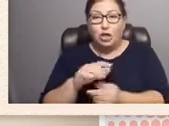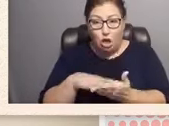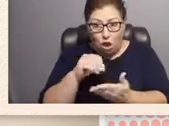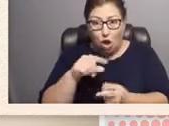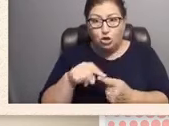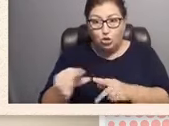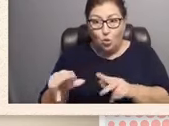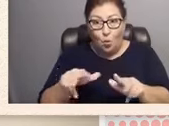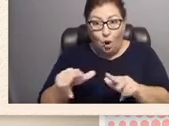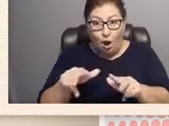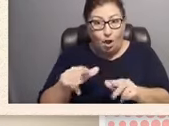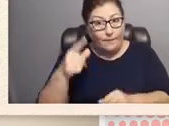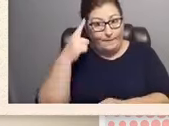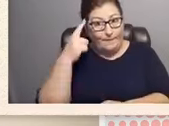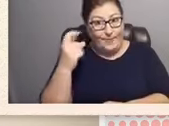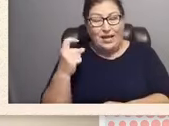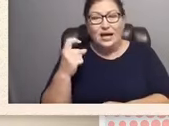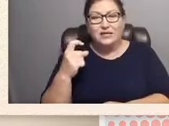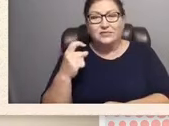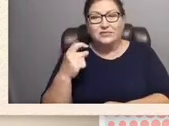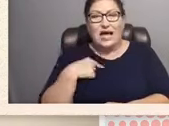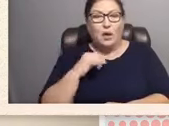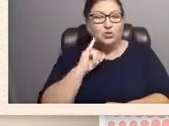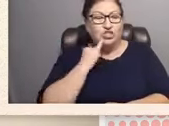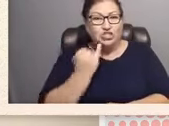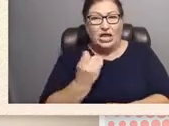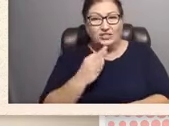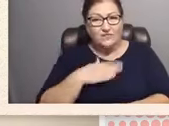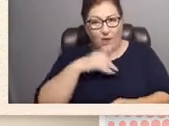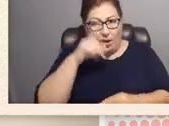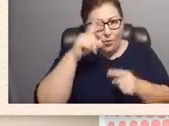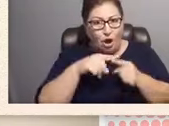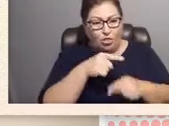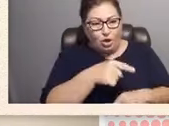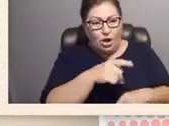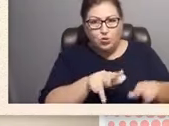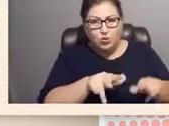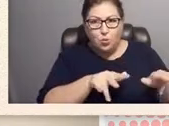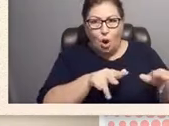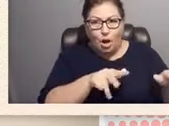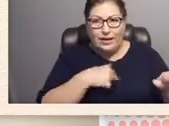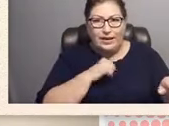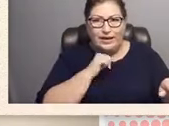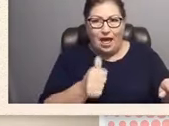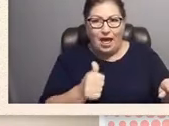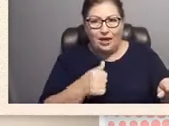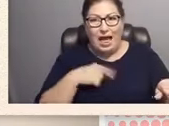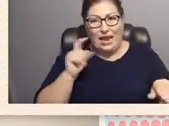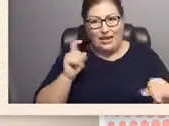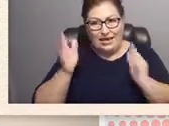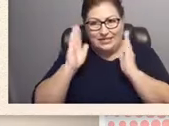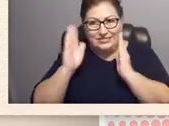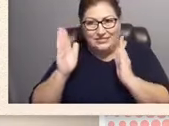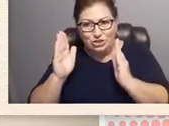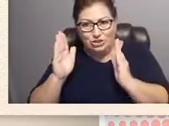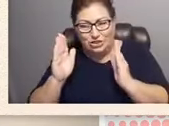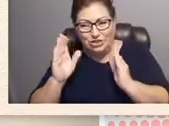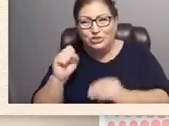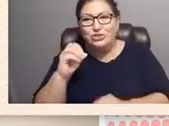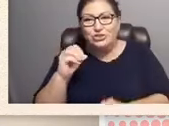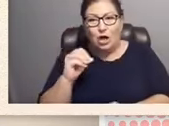because I was jealous of him learning to walk, and I needed attention. So I figured out how to